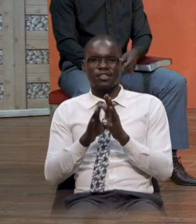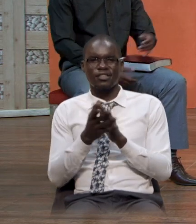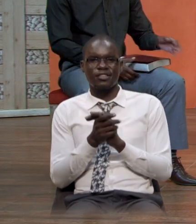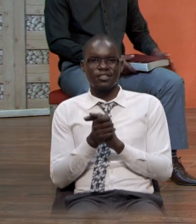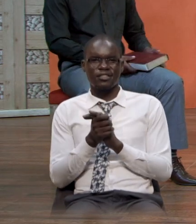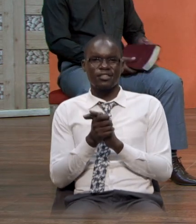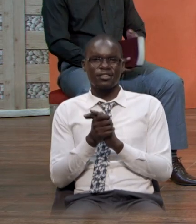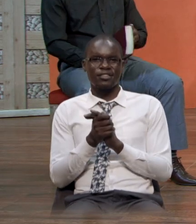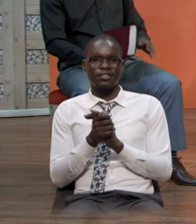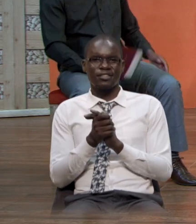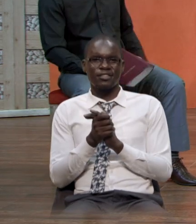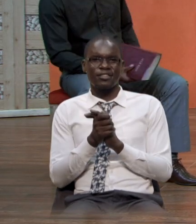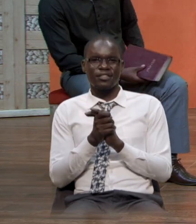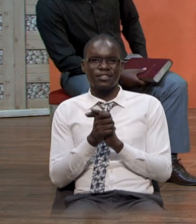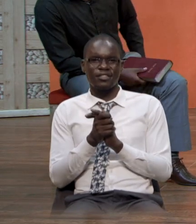Correct.